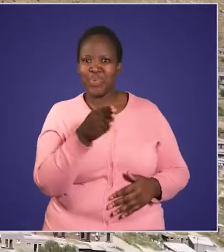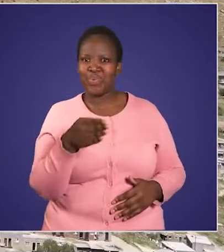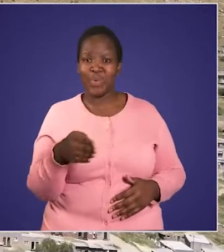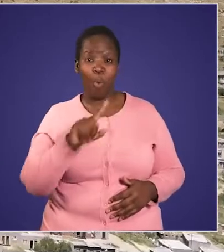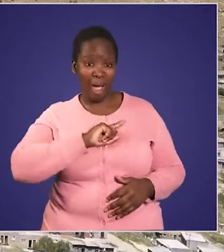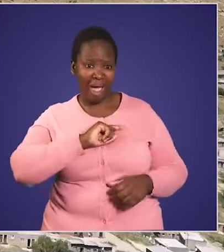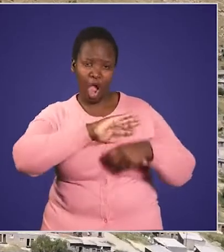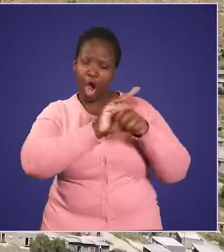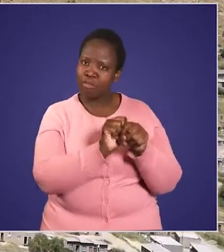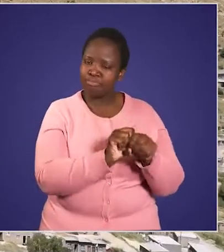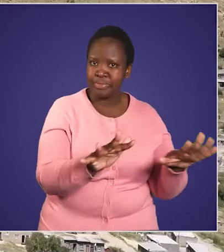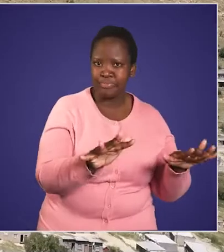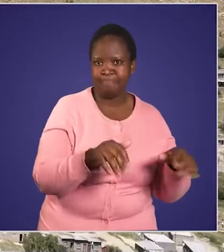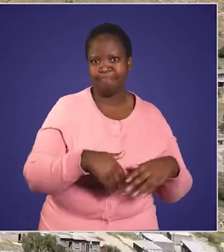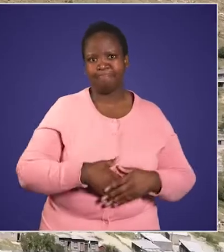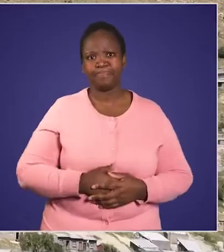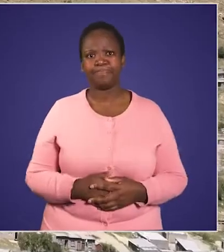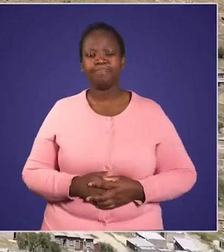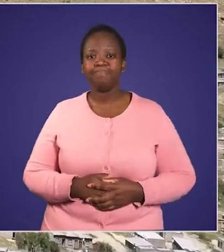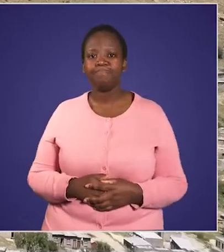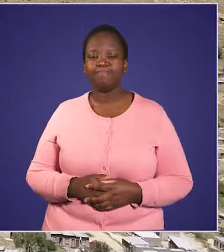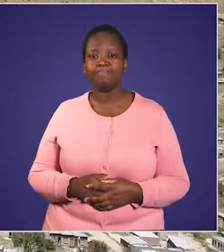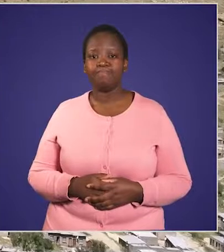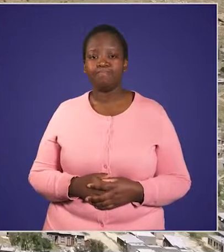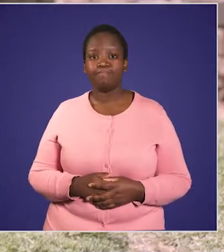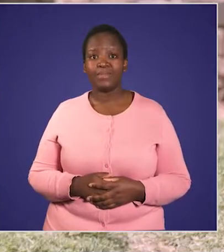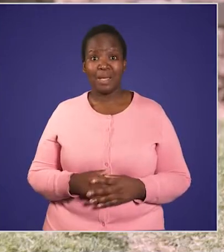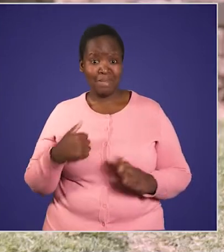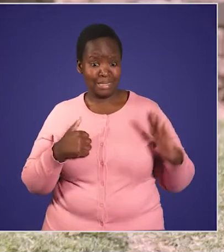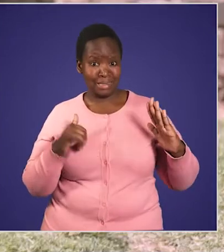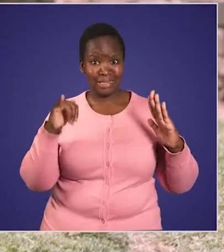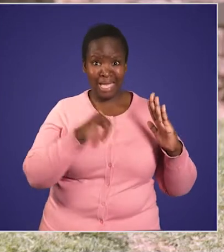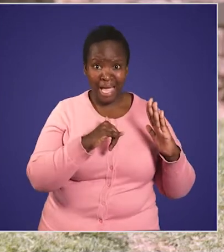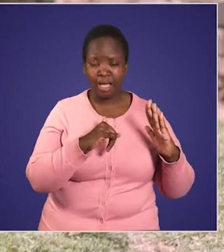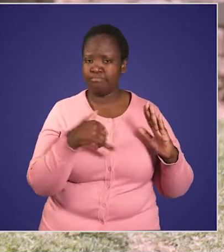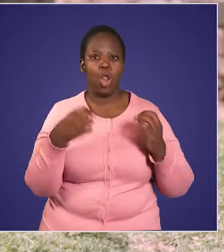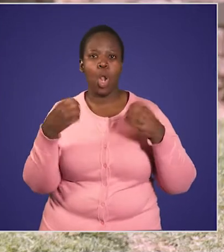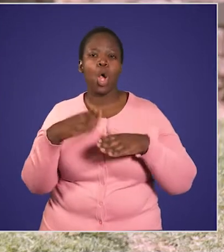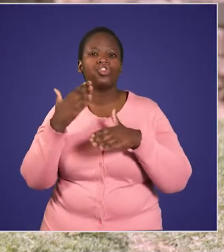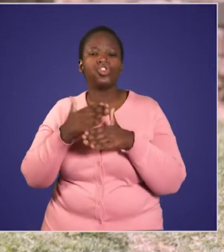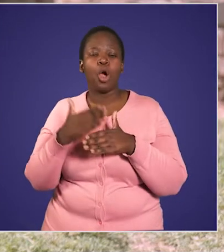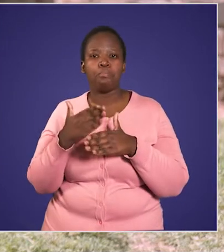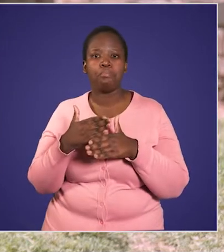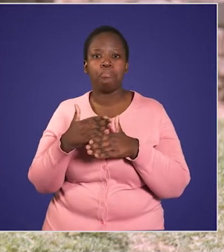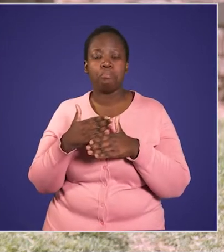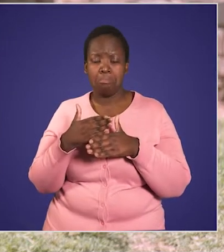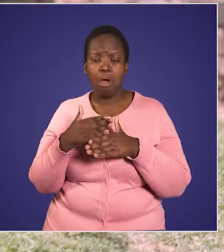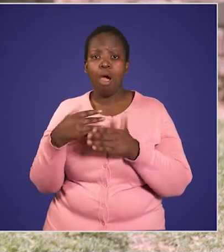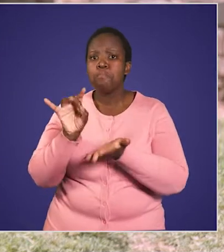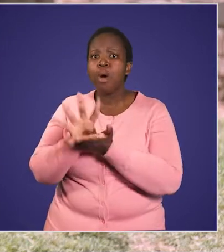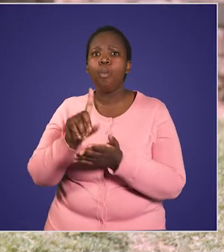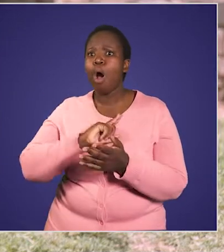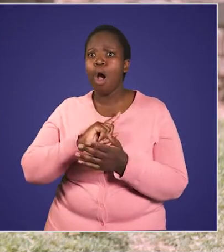Lockdown affected me because I lost my job. I got retrenched because there were no longer customers.